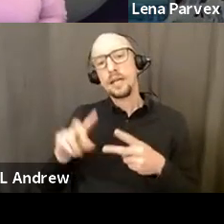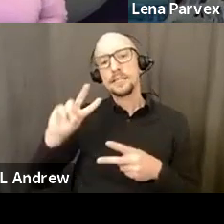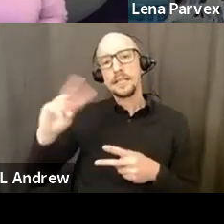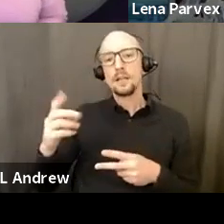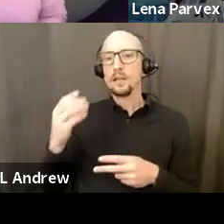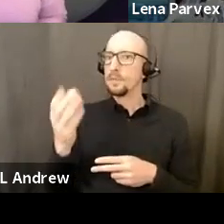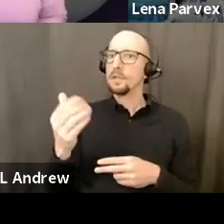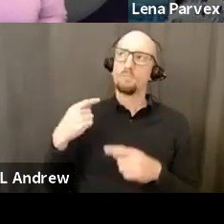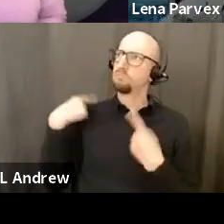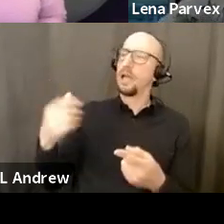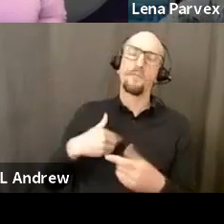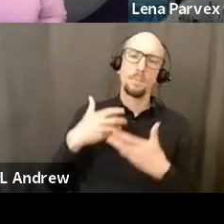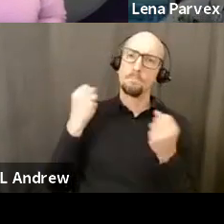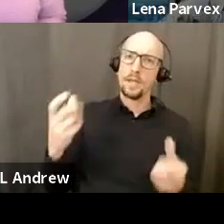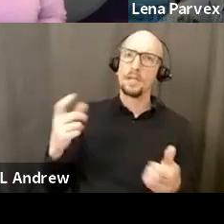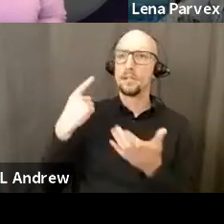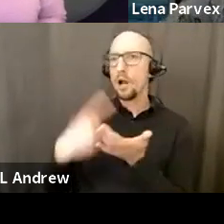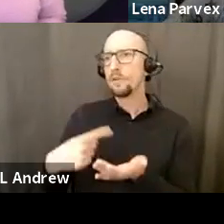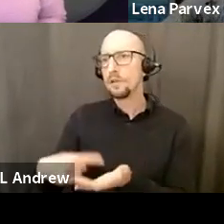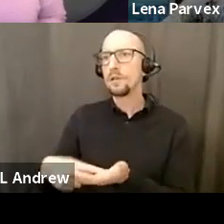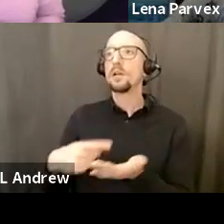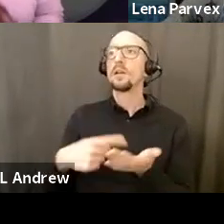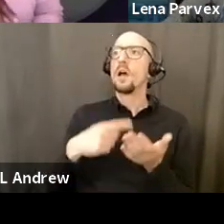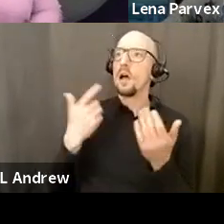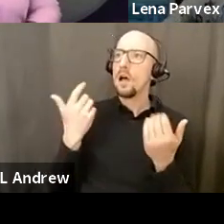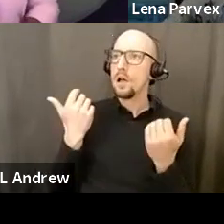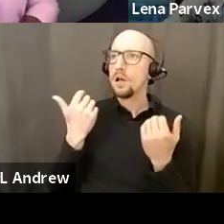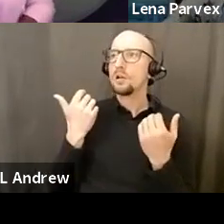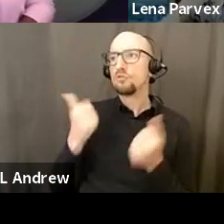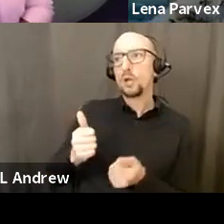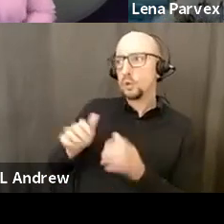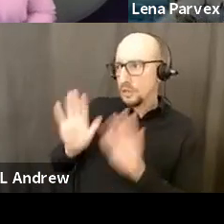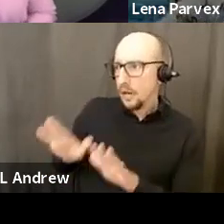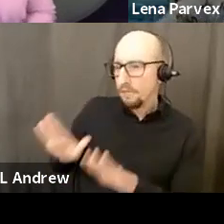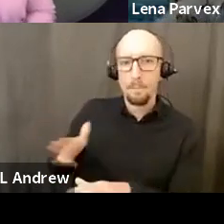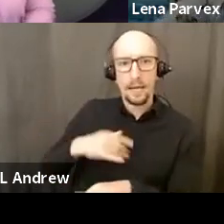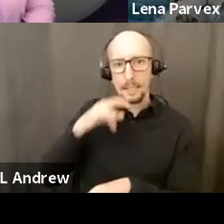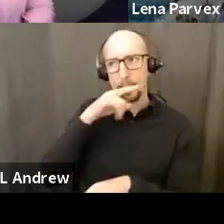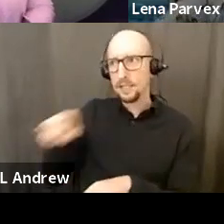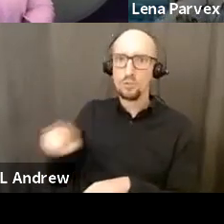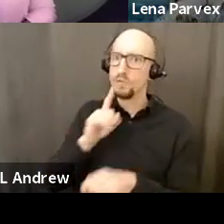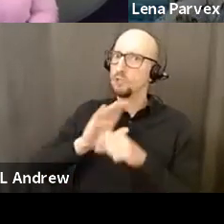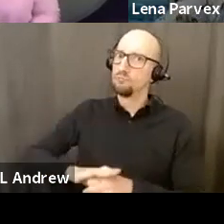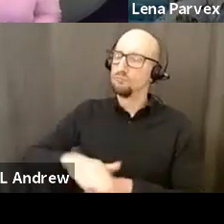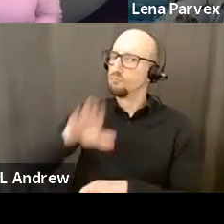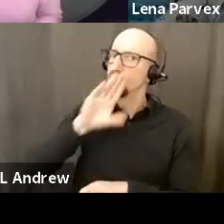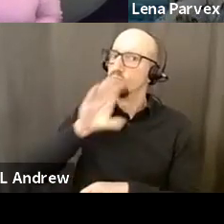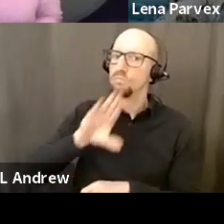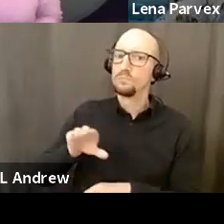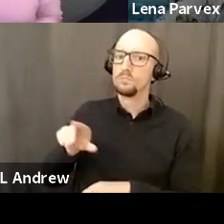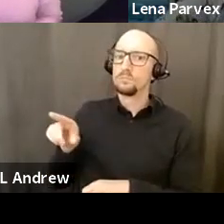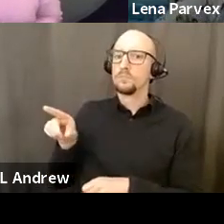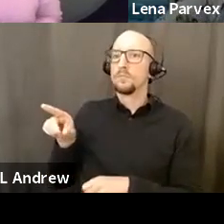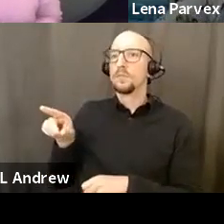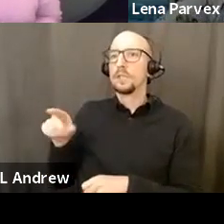lot of conversations, because I try to comfort my kid, right? So who was really frustrated, and